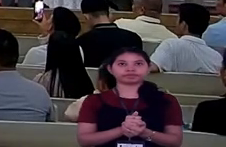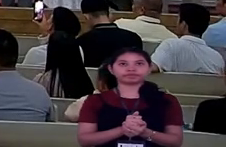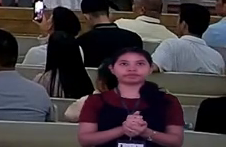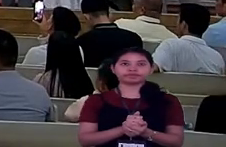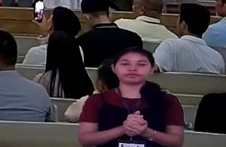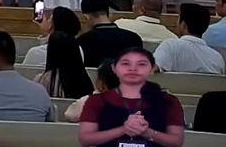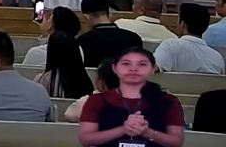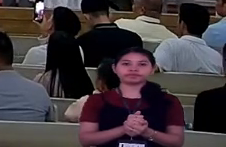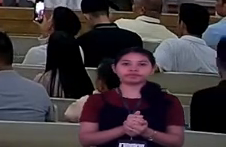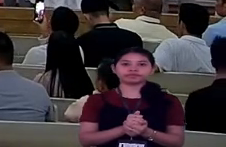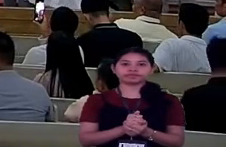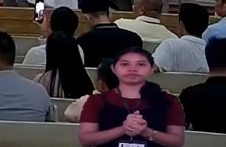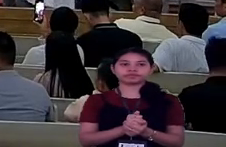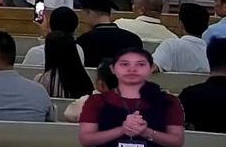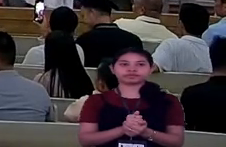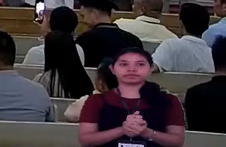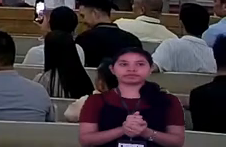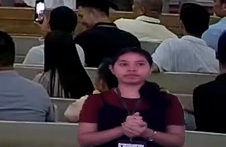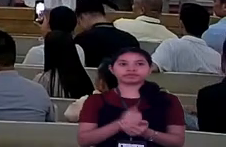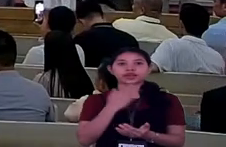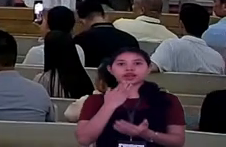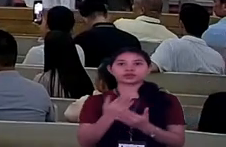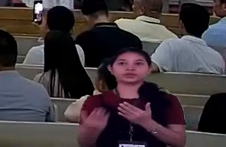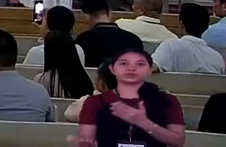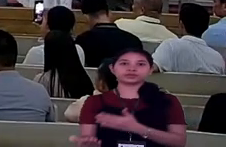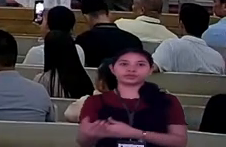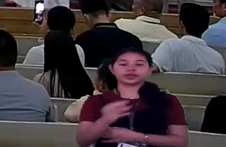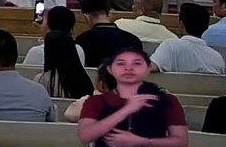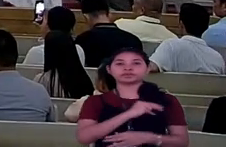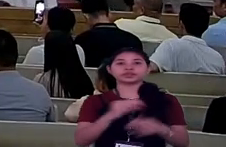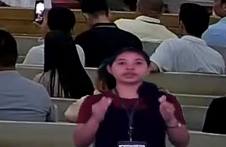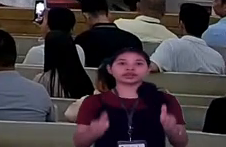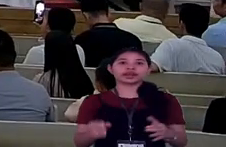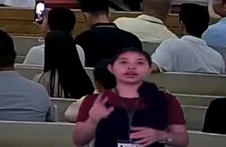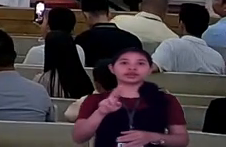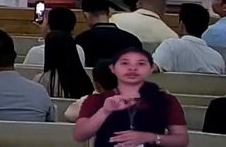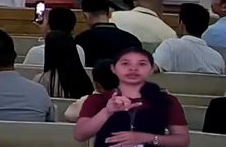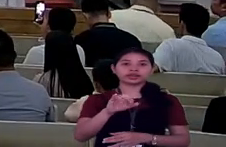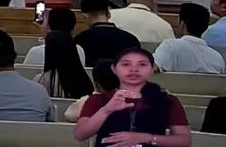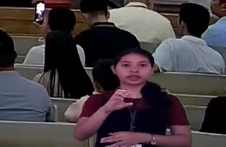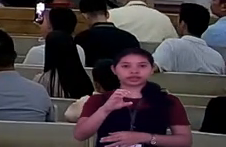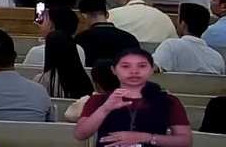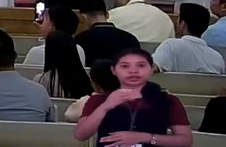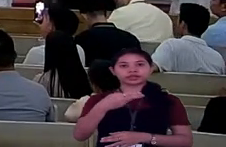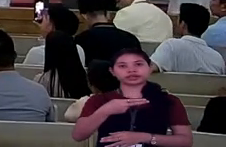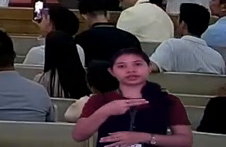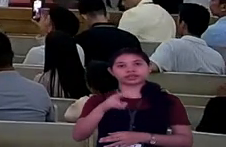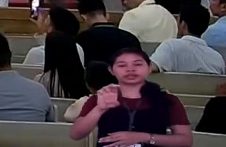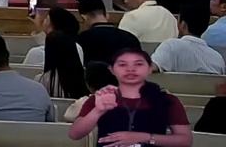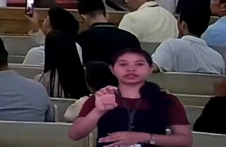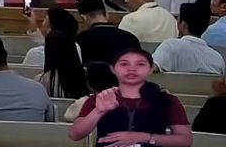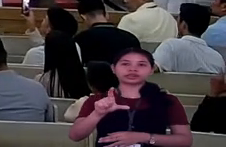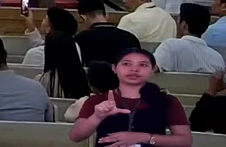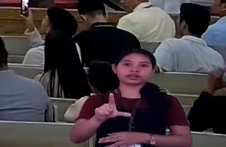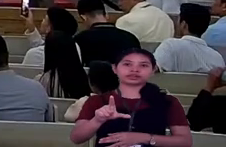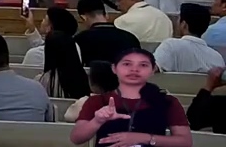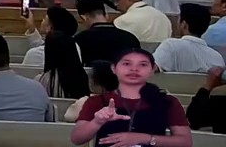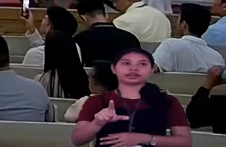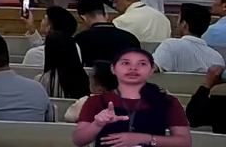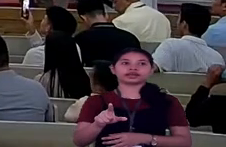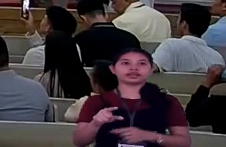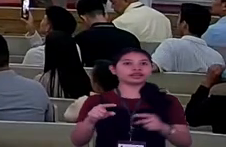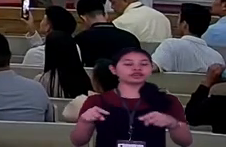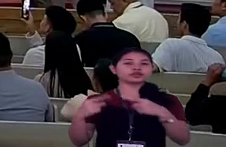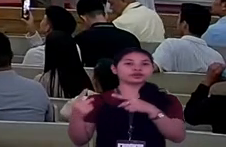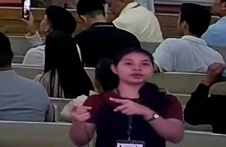Cambodia. Taref Jess, brethren, good morning. My name is Rachel Ann Clavio. I'm a missionary to Armenia under Pastor Nable